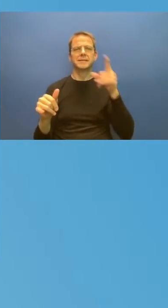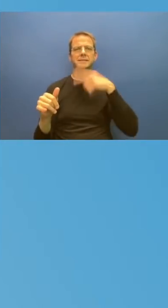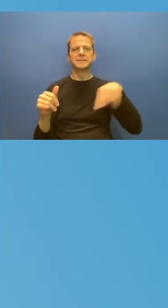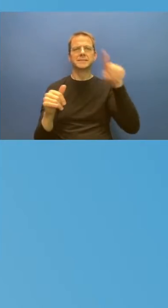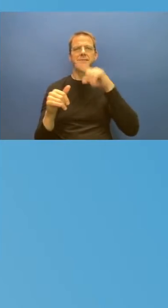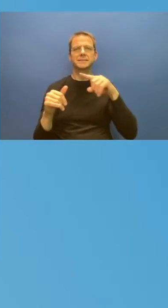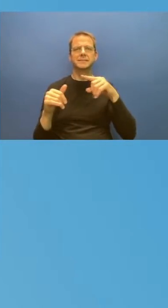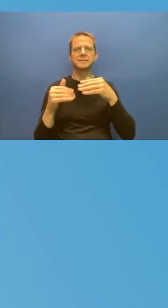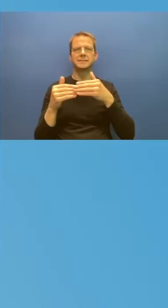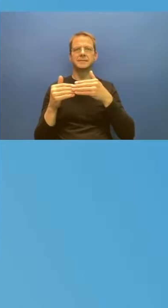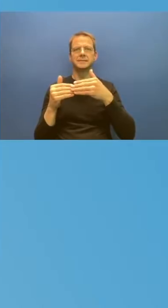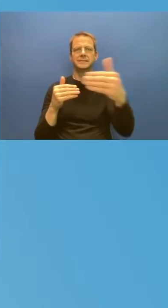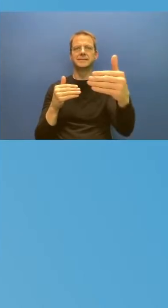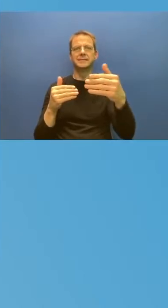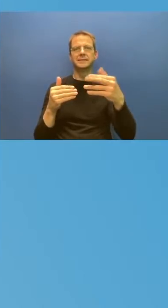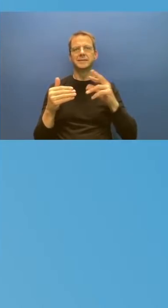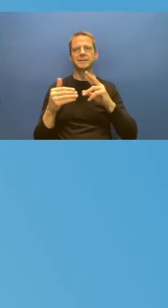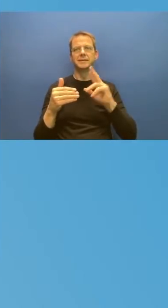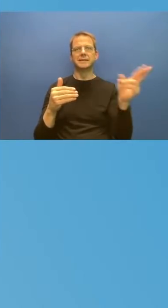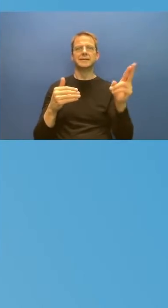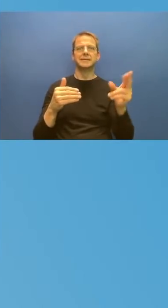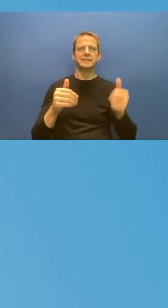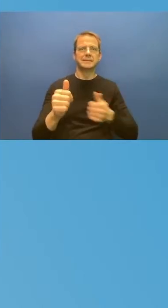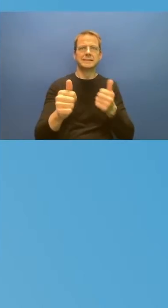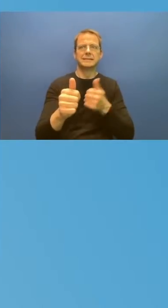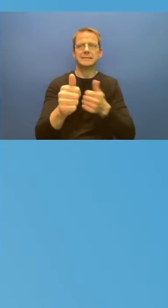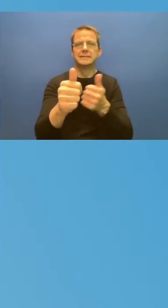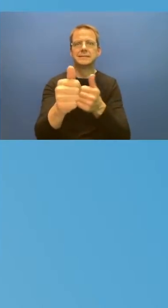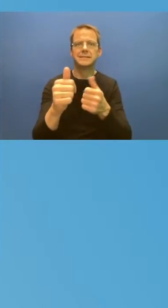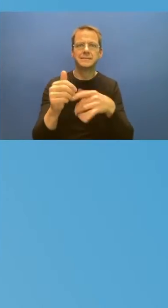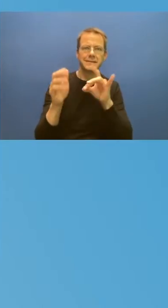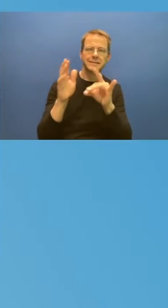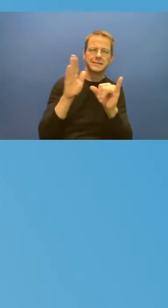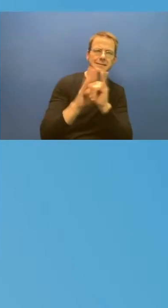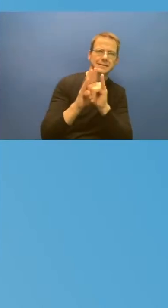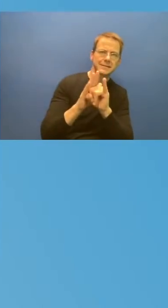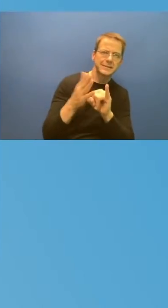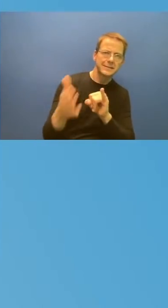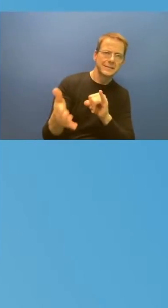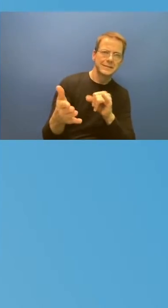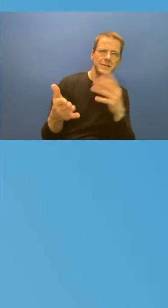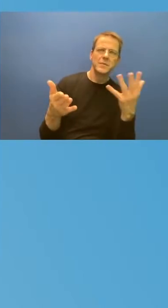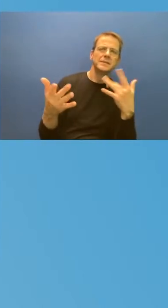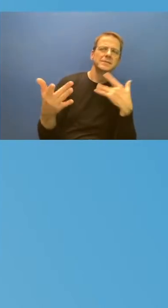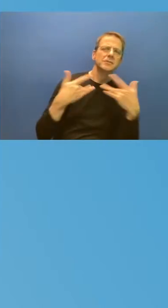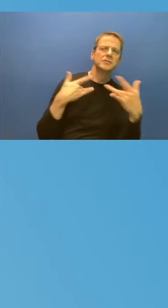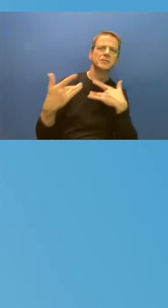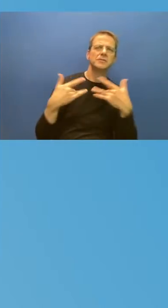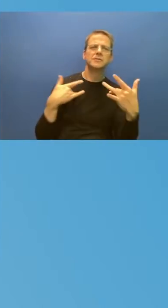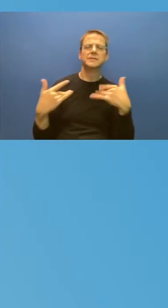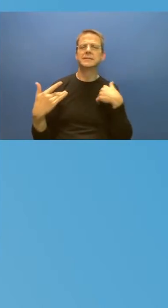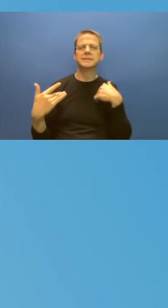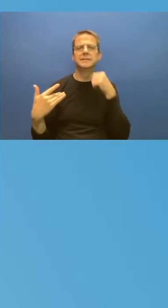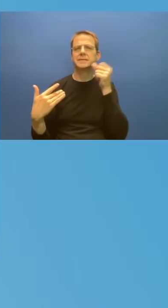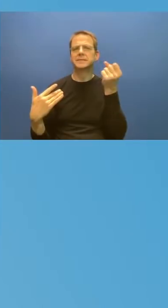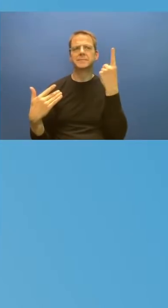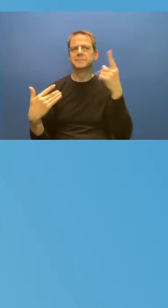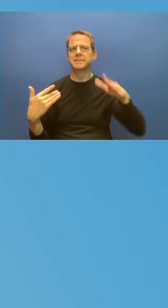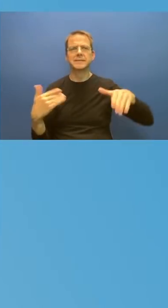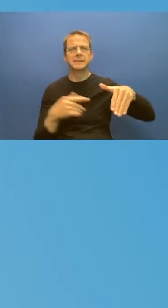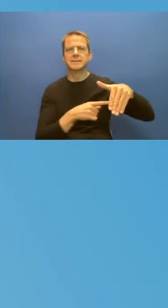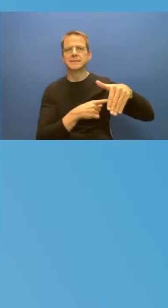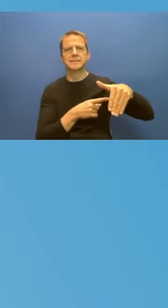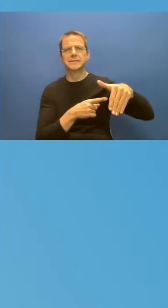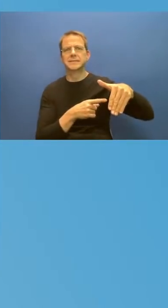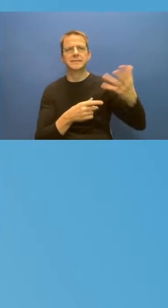variant of concern is. I think the best way for us to view this is some Delta is still putting a lot of people in hospital,